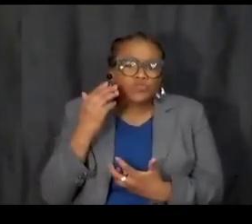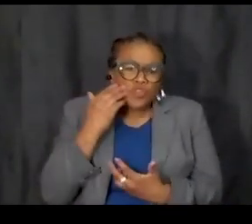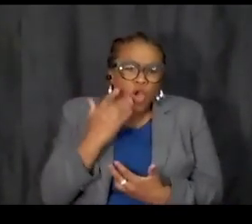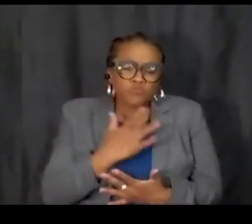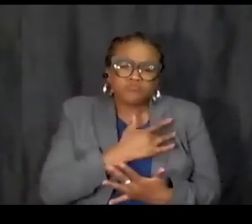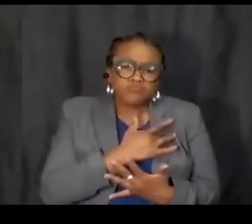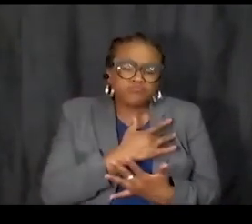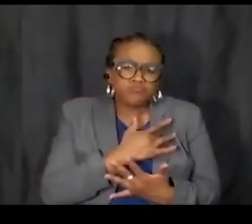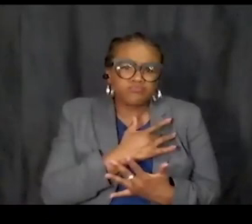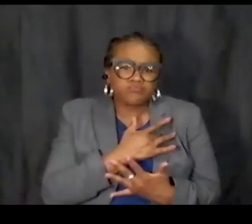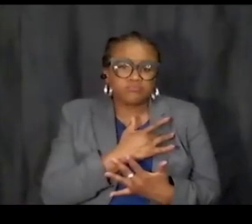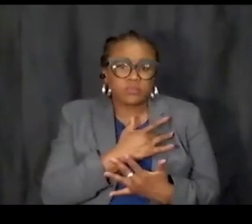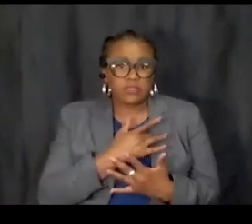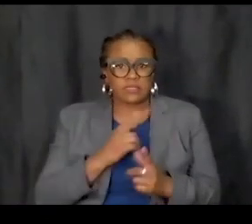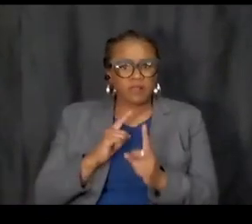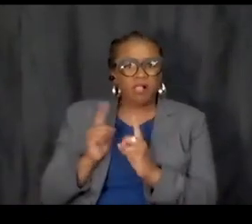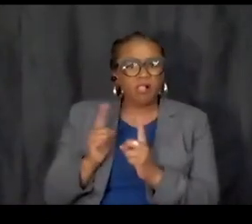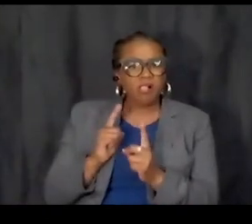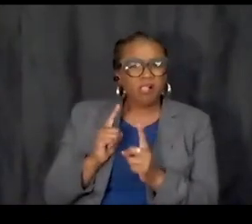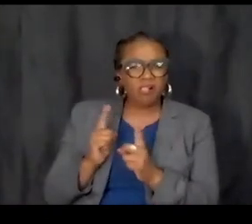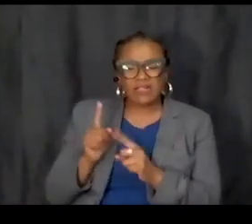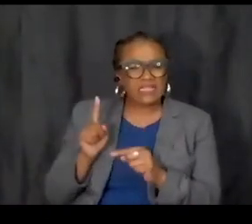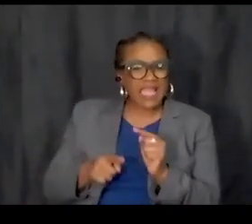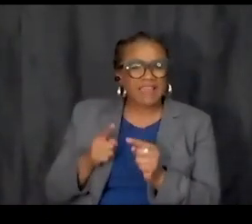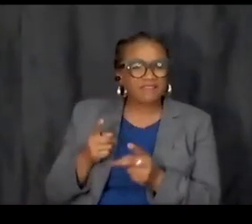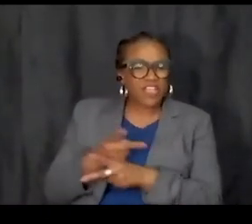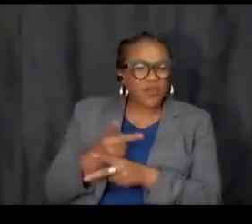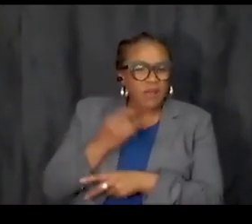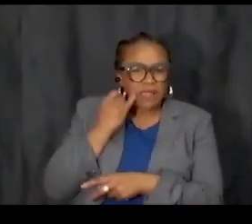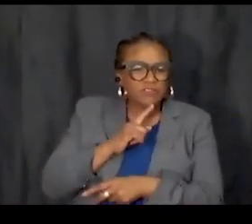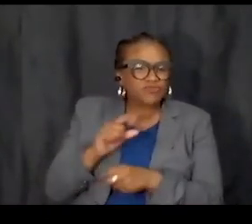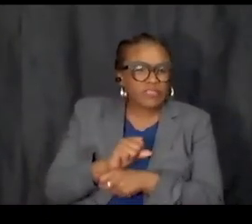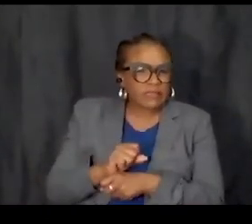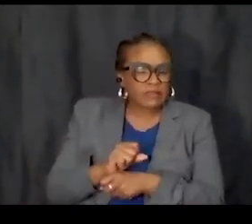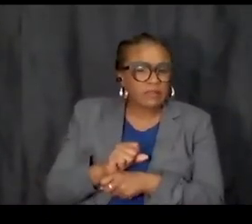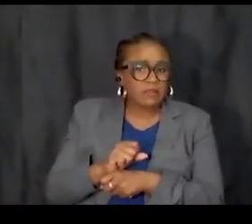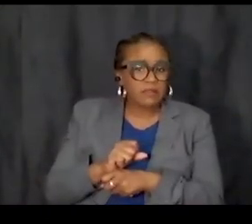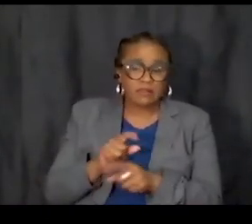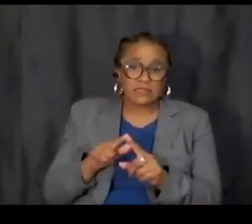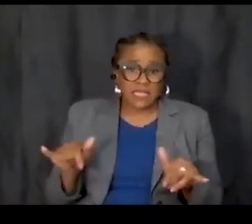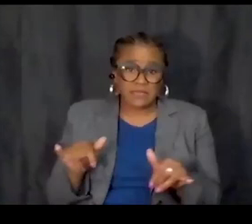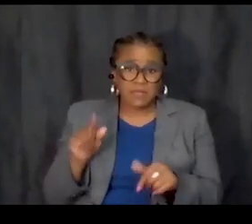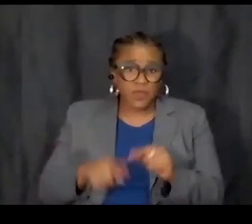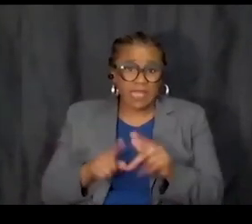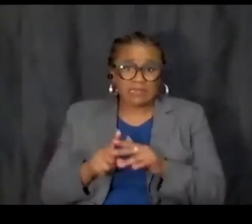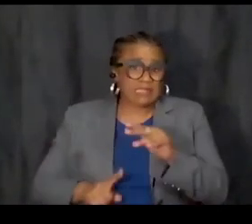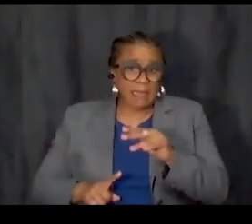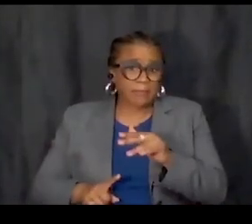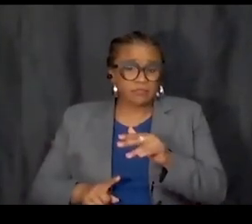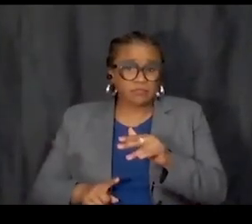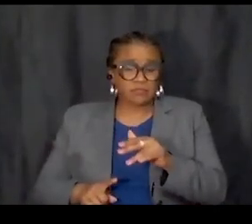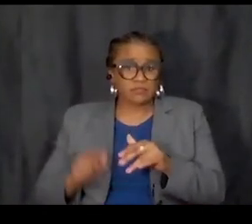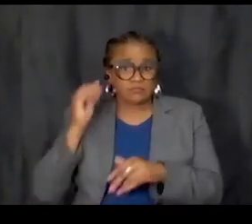really tell. Although at sometimes you can't escape those conversations and it makes a difference. Like, for example,